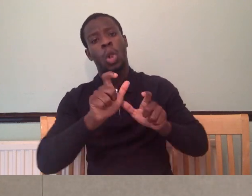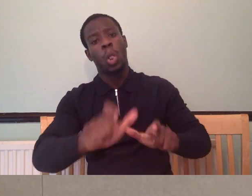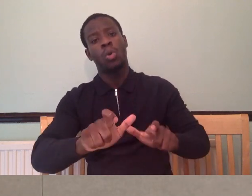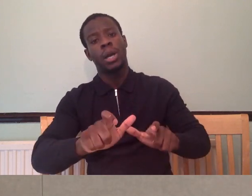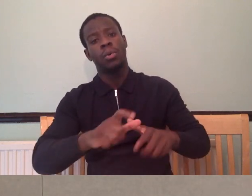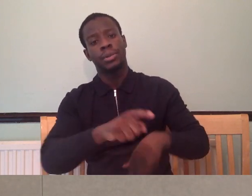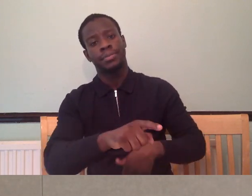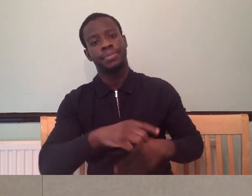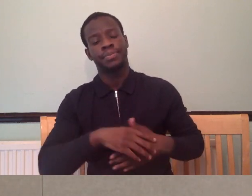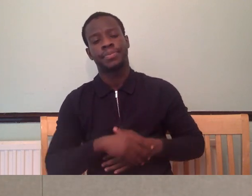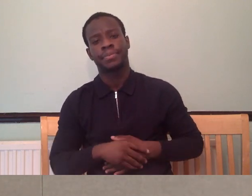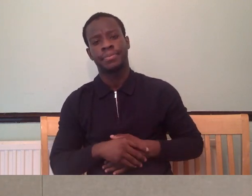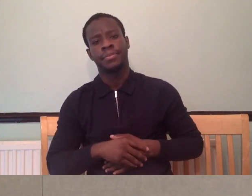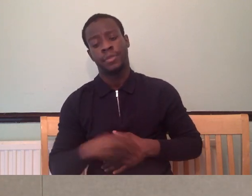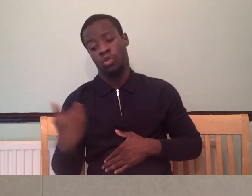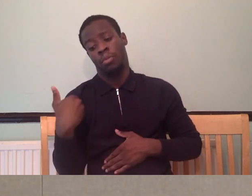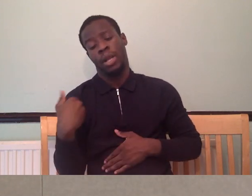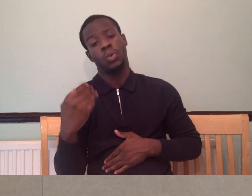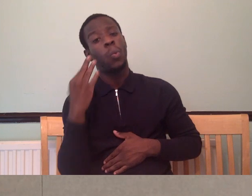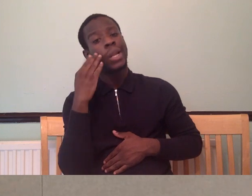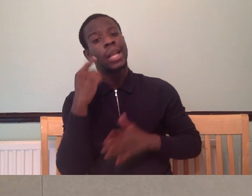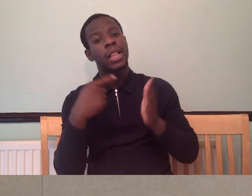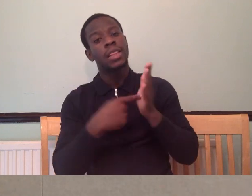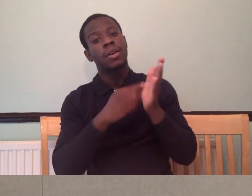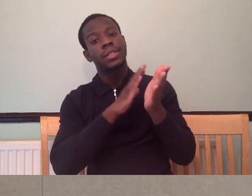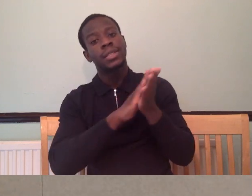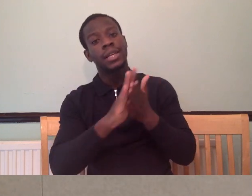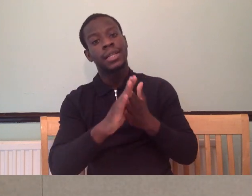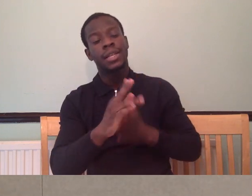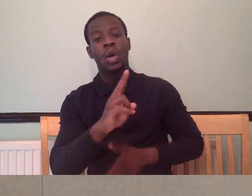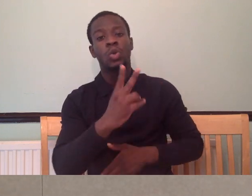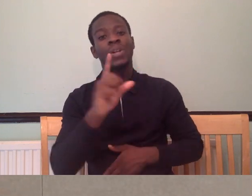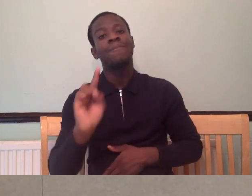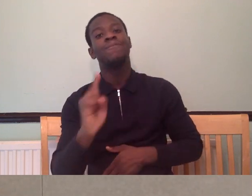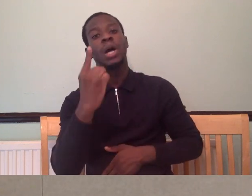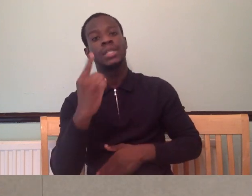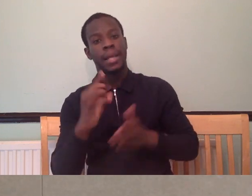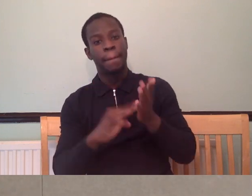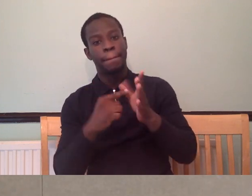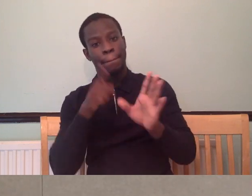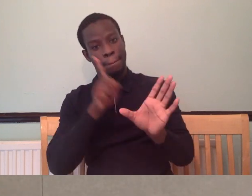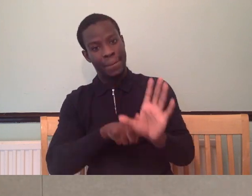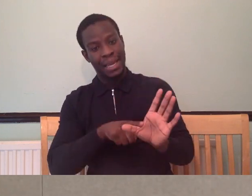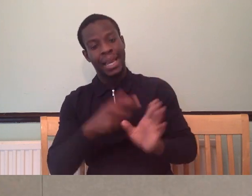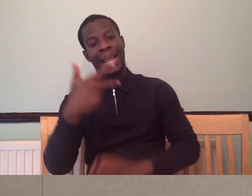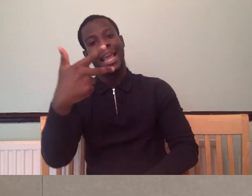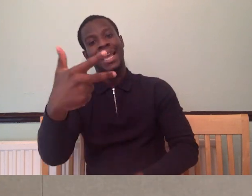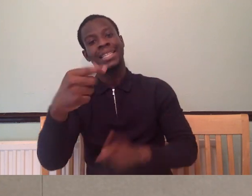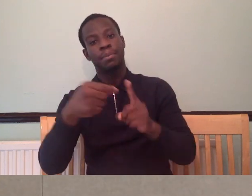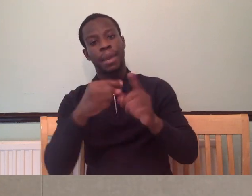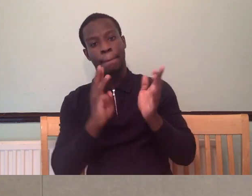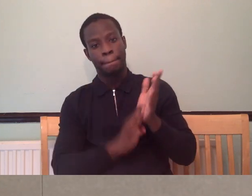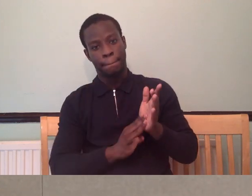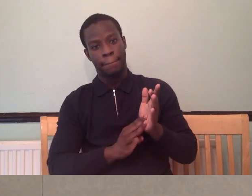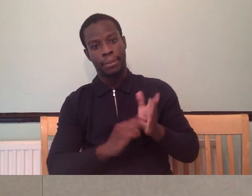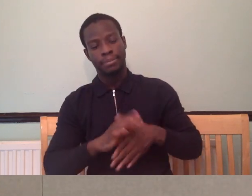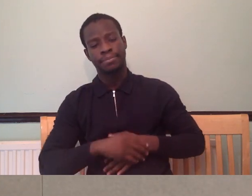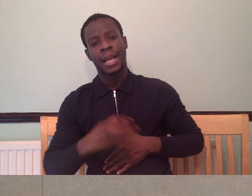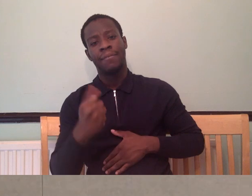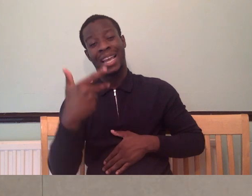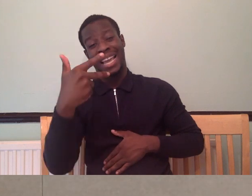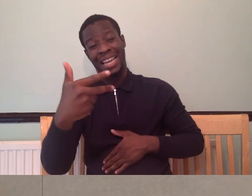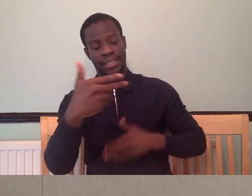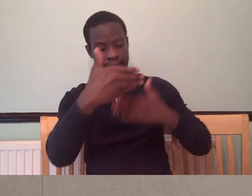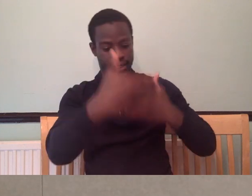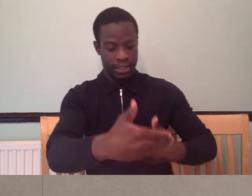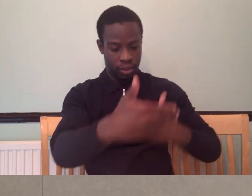lockdown course. Let me remind you again, Thursday, the 21st of May, it begins at 8 p.m. There are going to be 8 sessions. You only